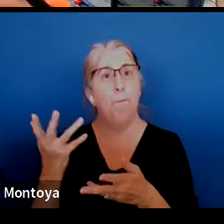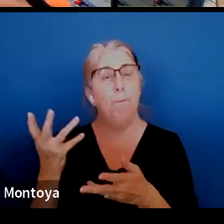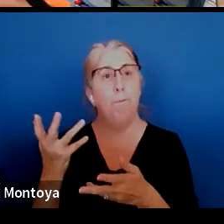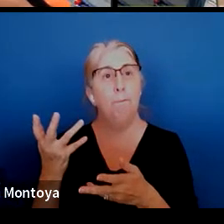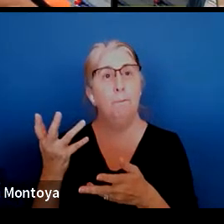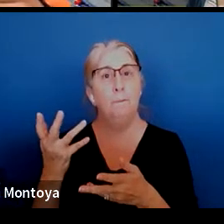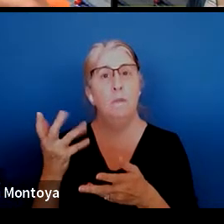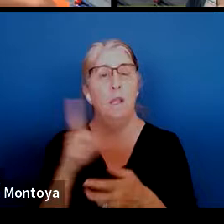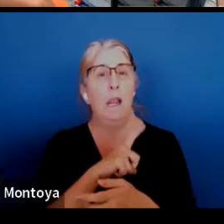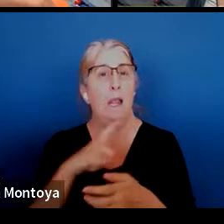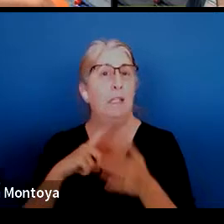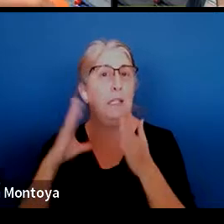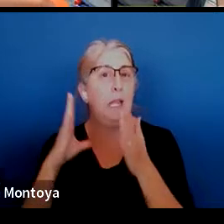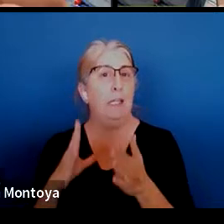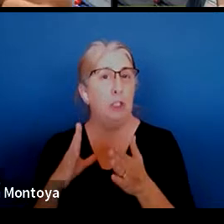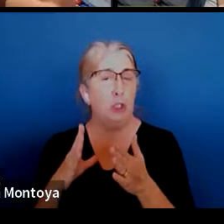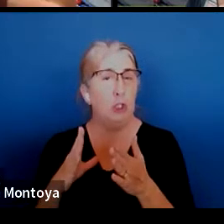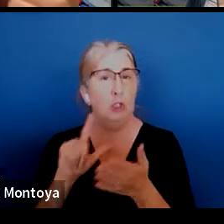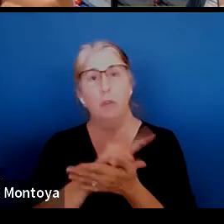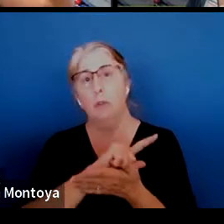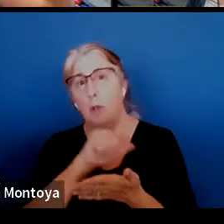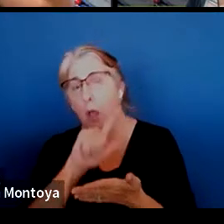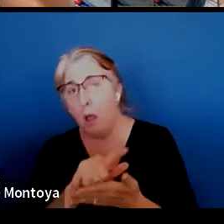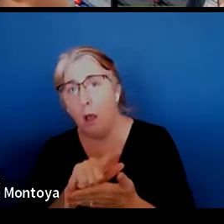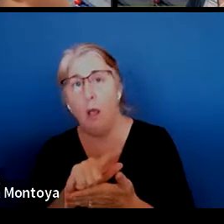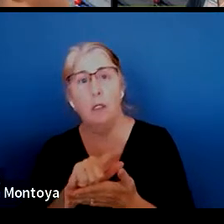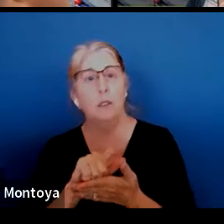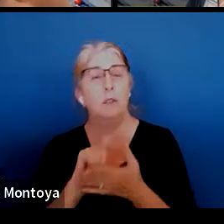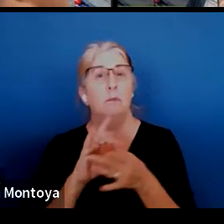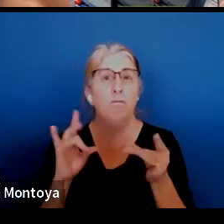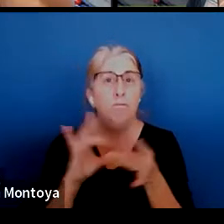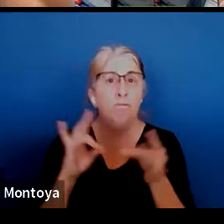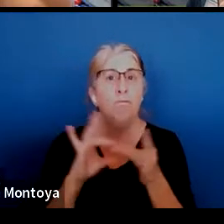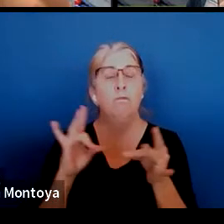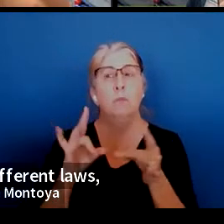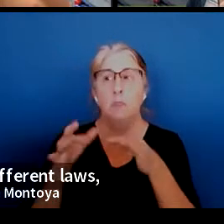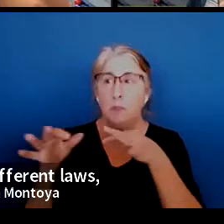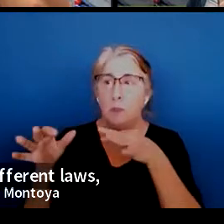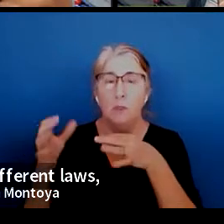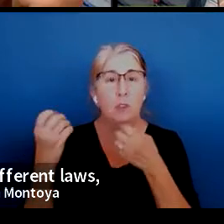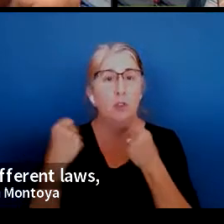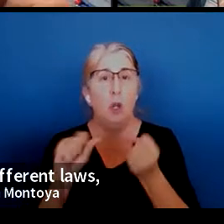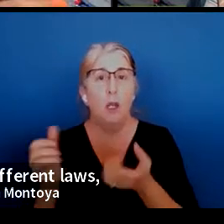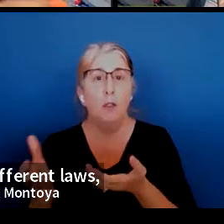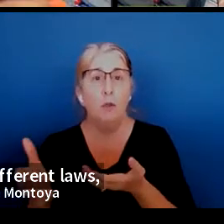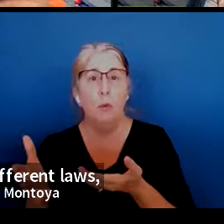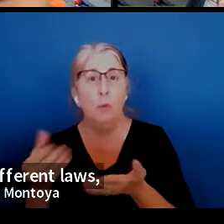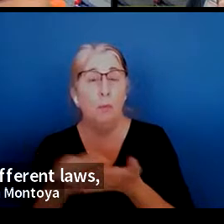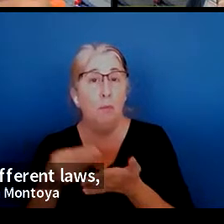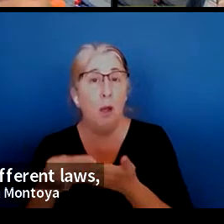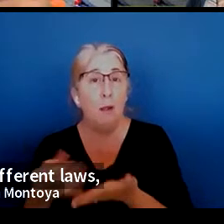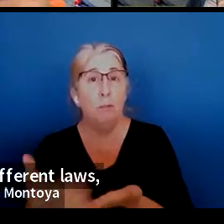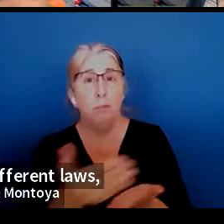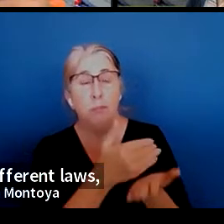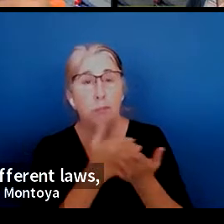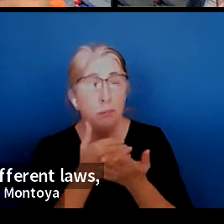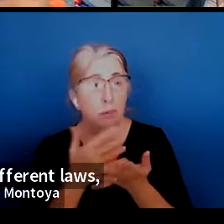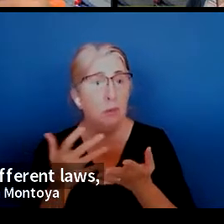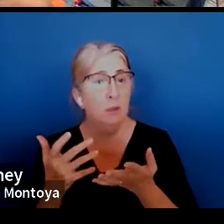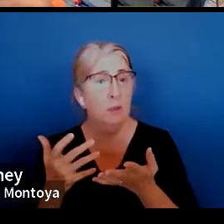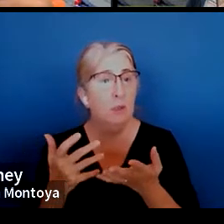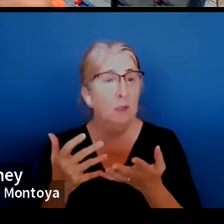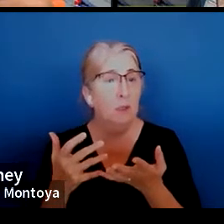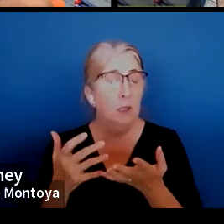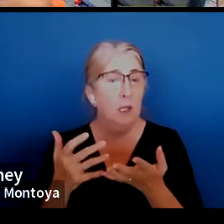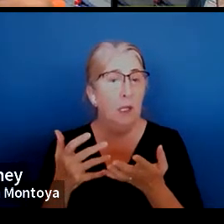different legislatures, different laws, trying to get money that follows the person implemented, and